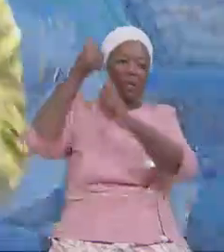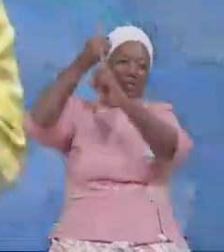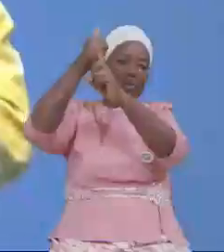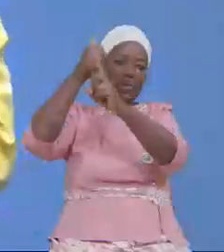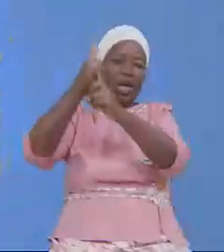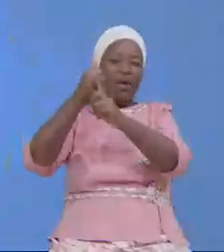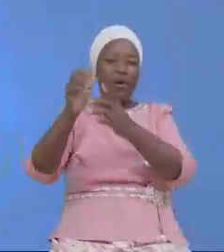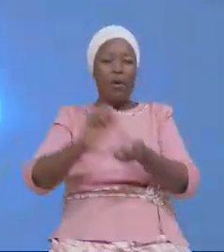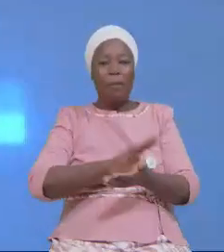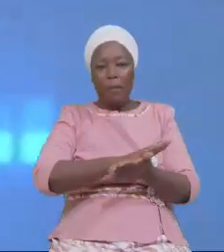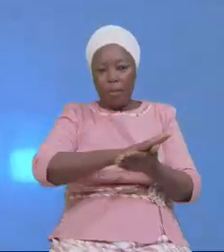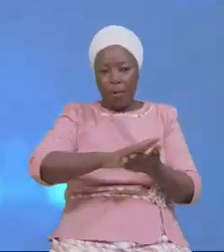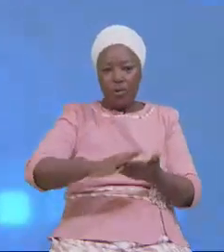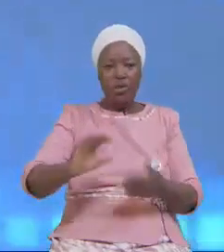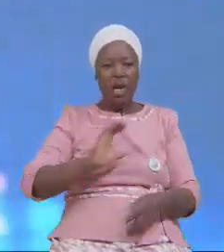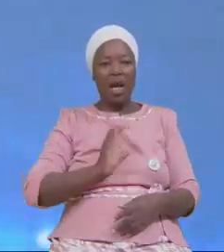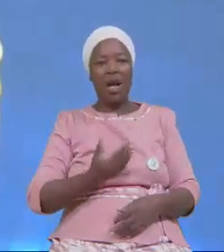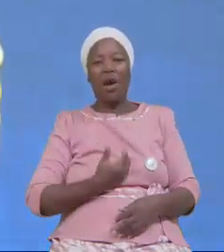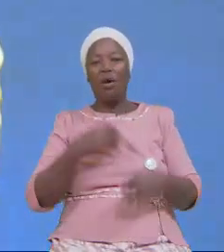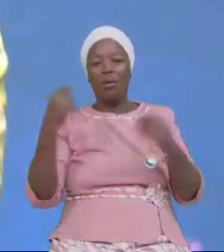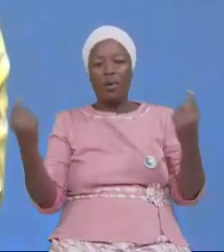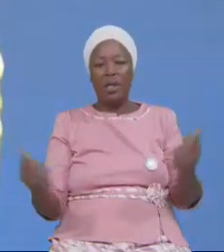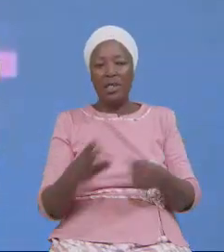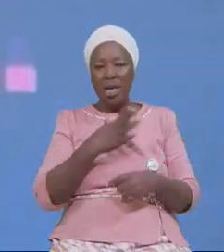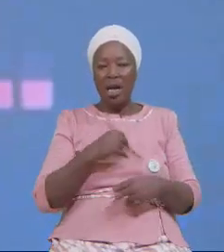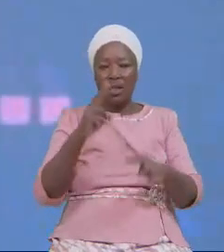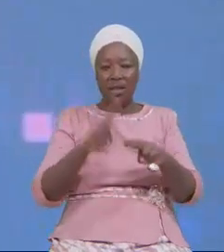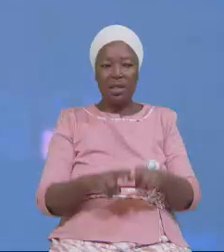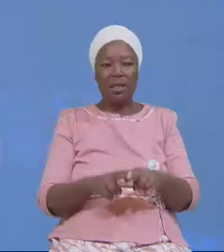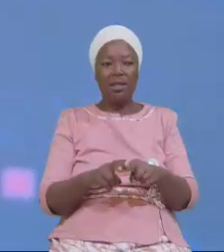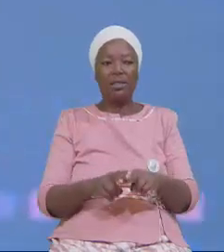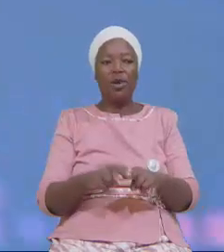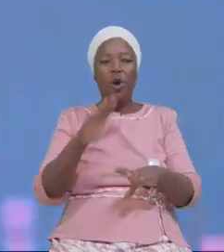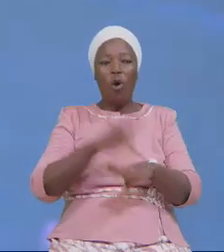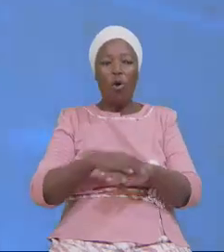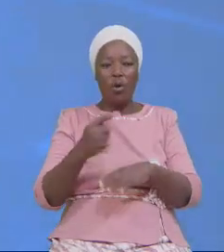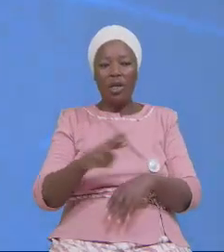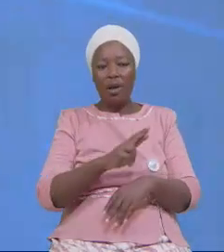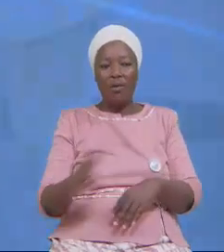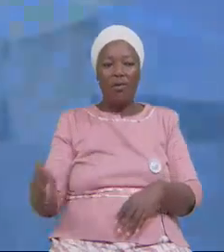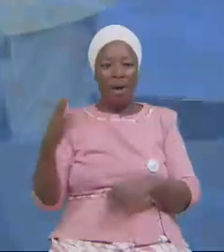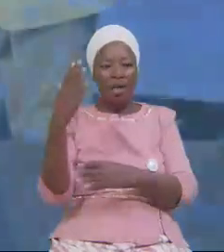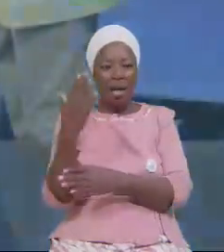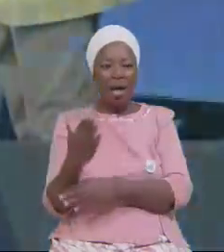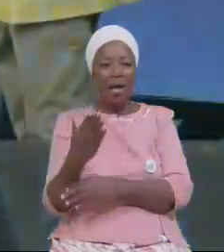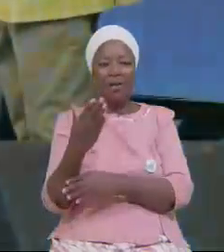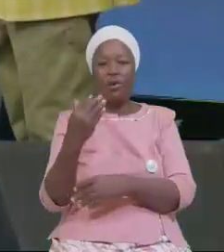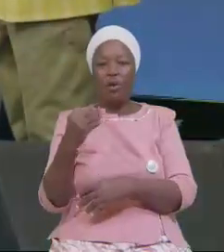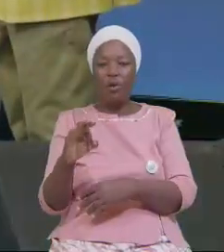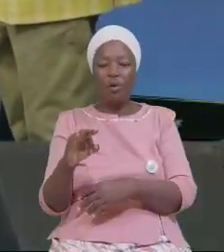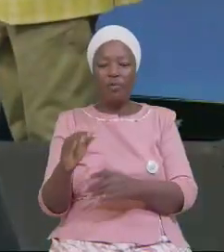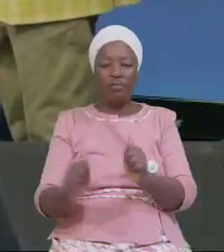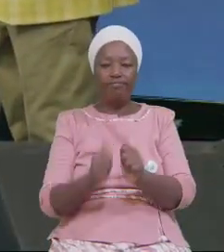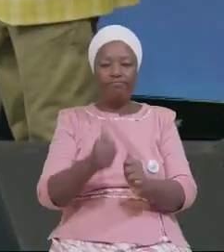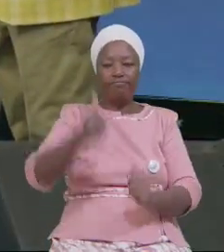purged our sins and sat down on the right hand of